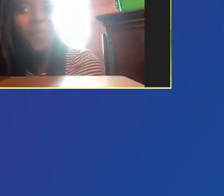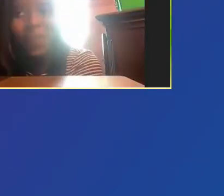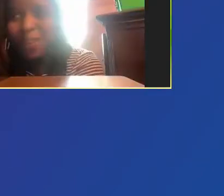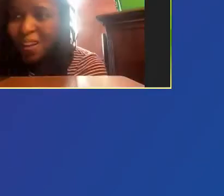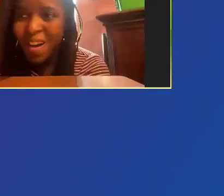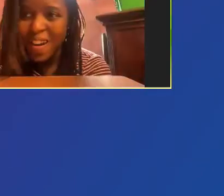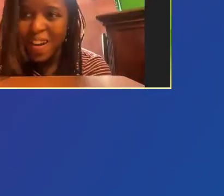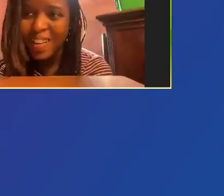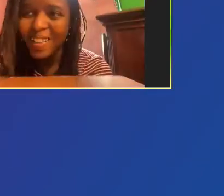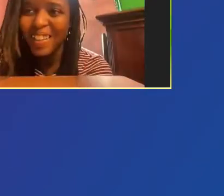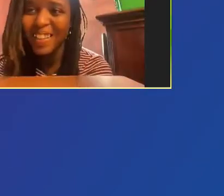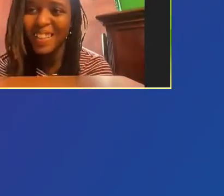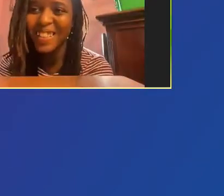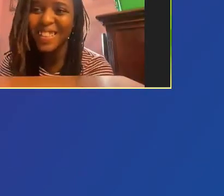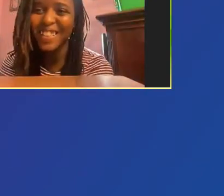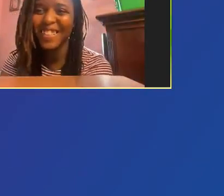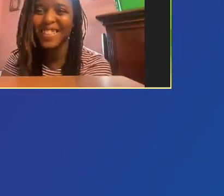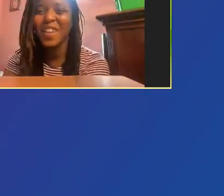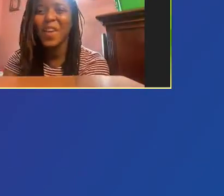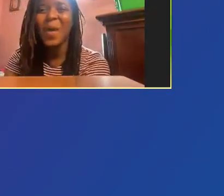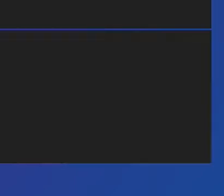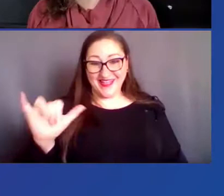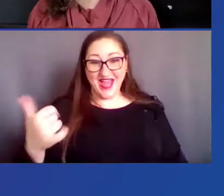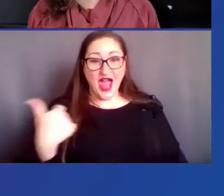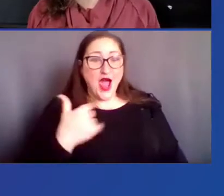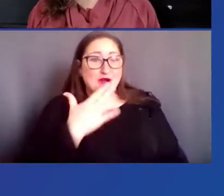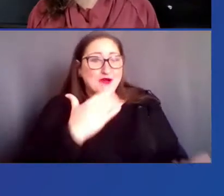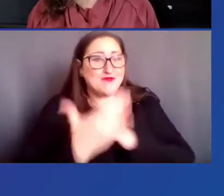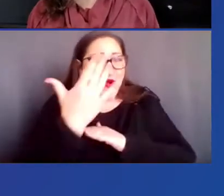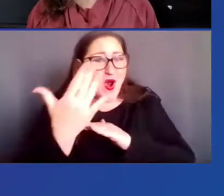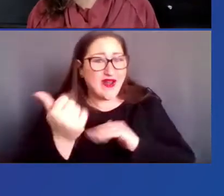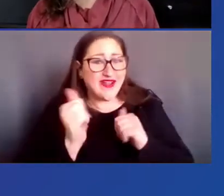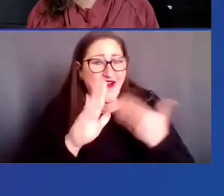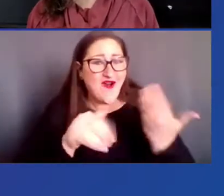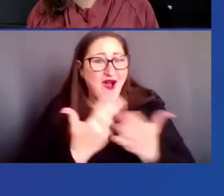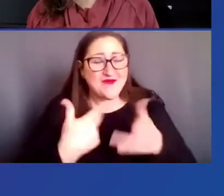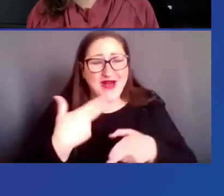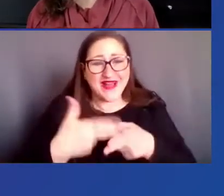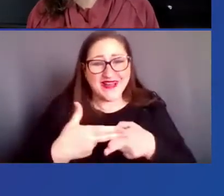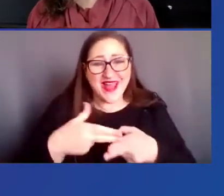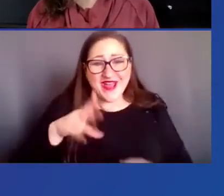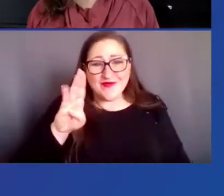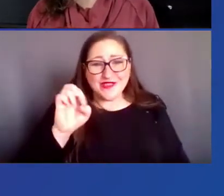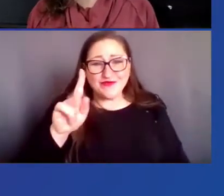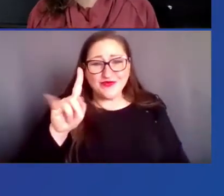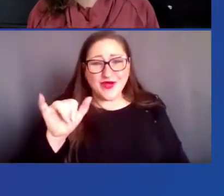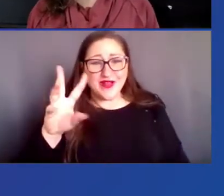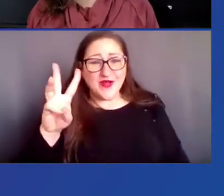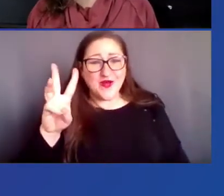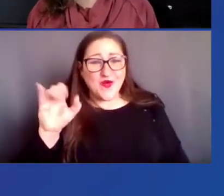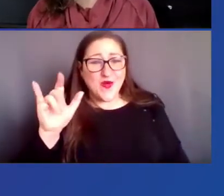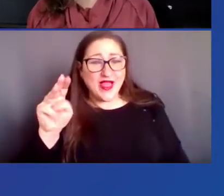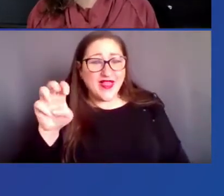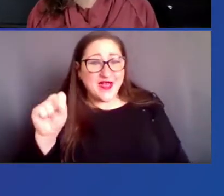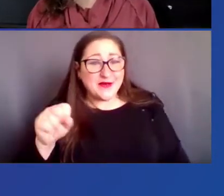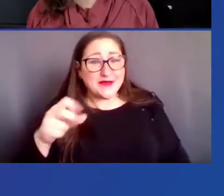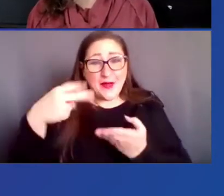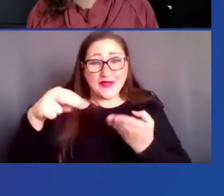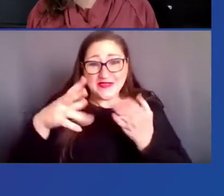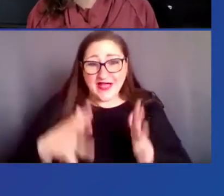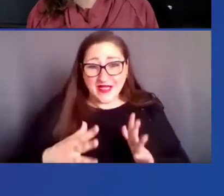Good morning, y'all. My name is Brittany Williams. I'm a dancer, organizer. I am